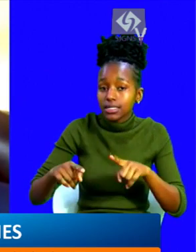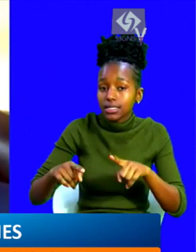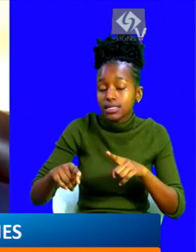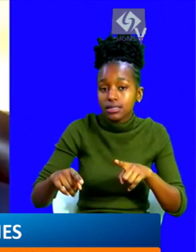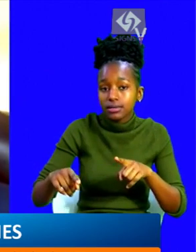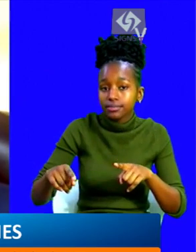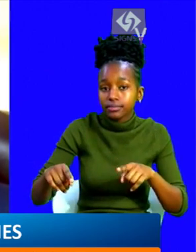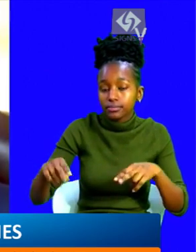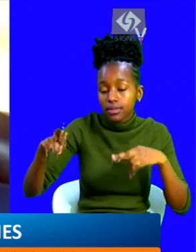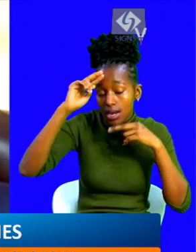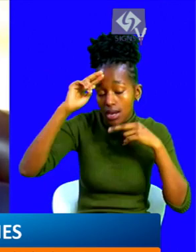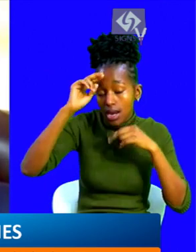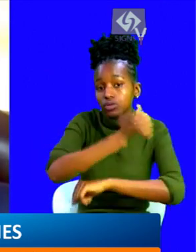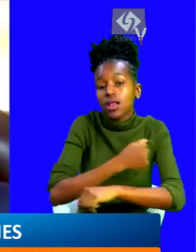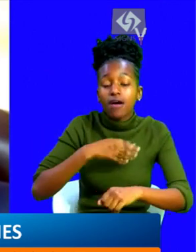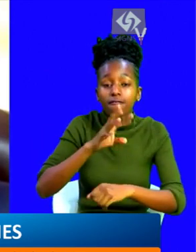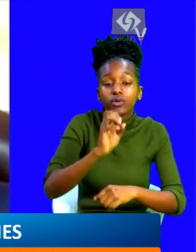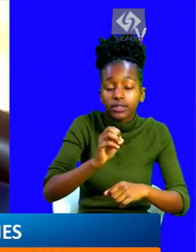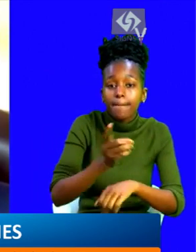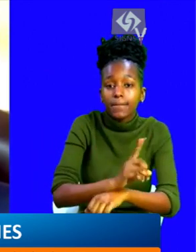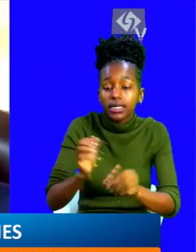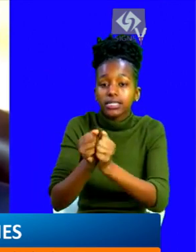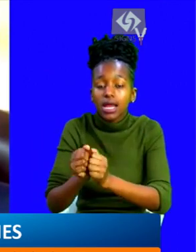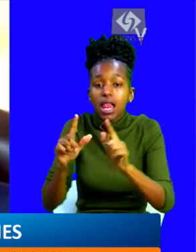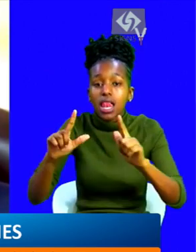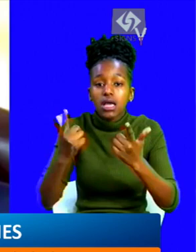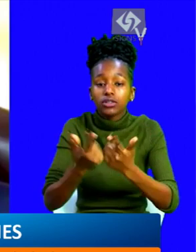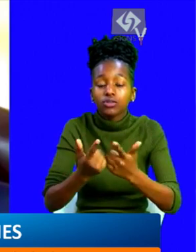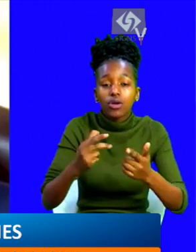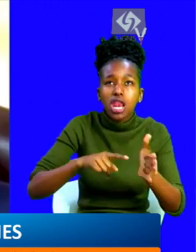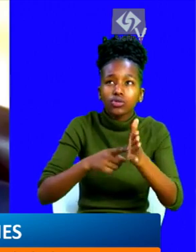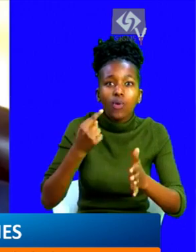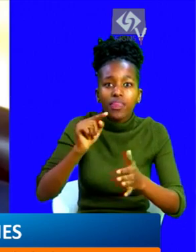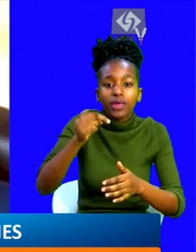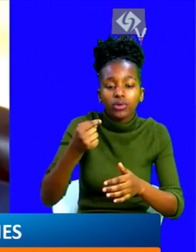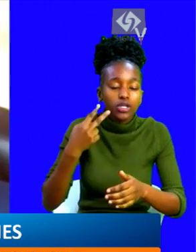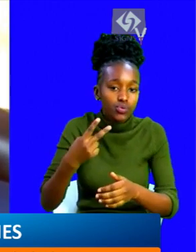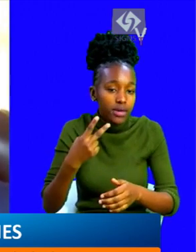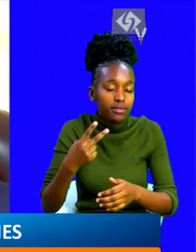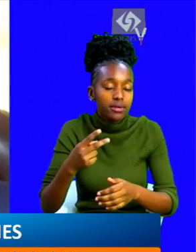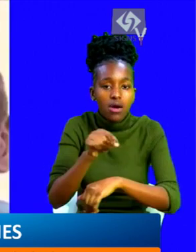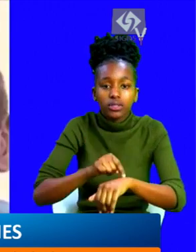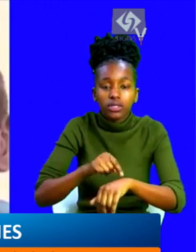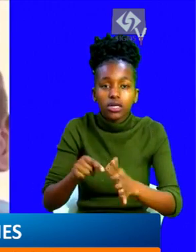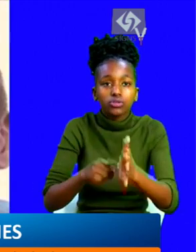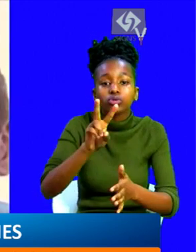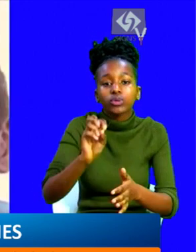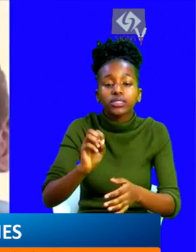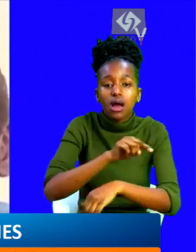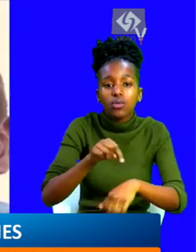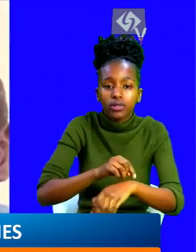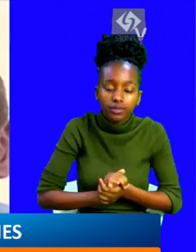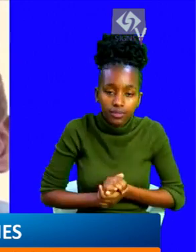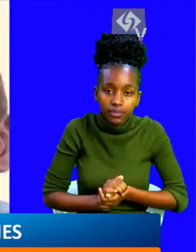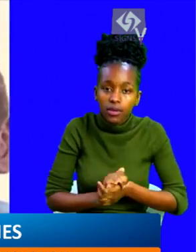For the 3 days, it will come to 840 minutes, which translates to 14 hours, that a